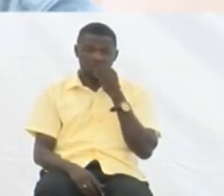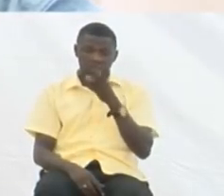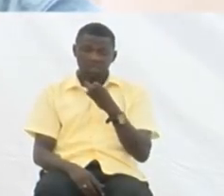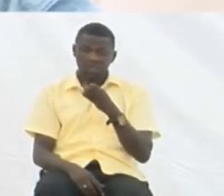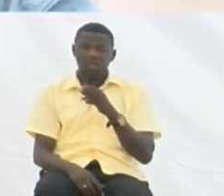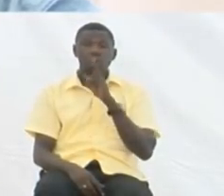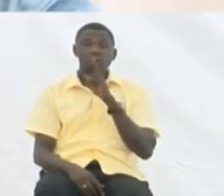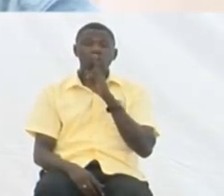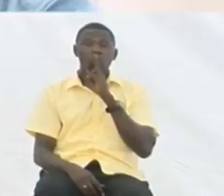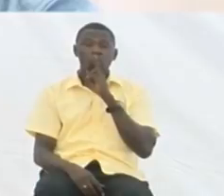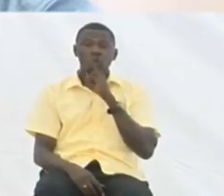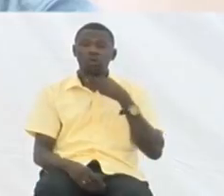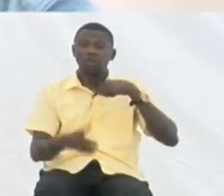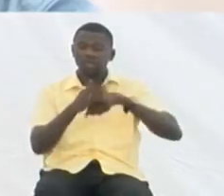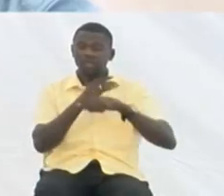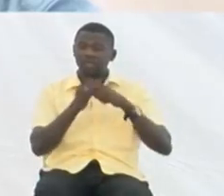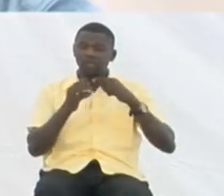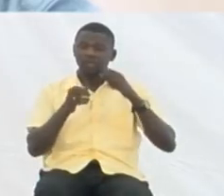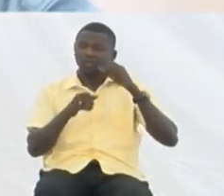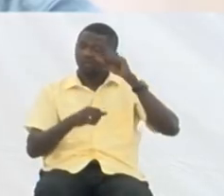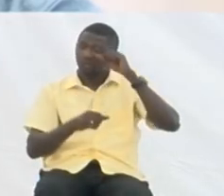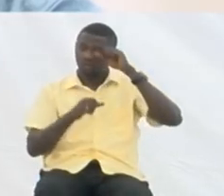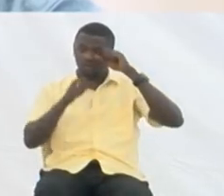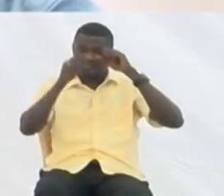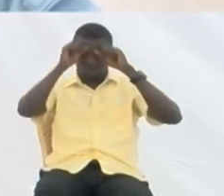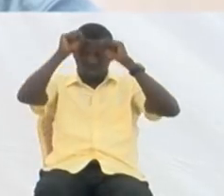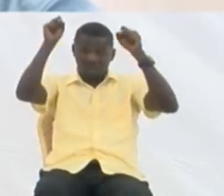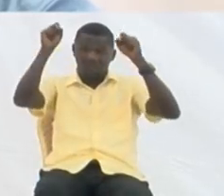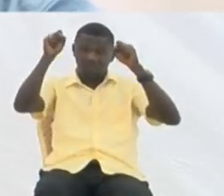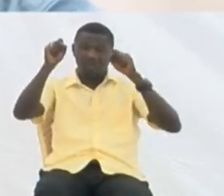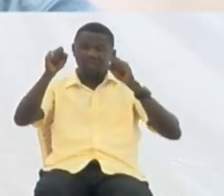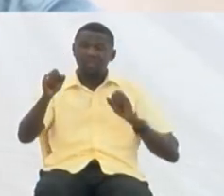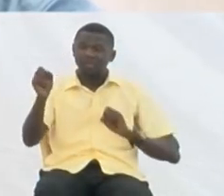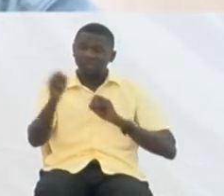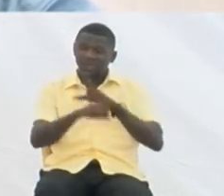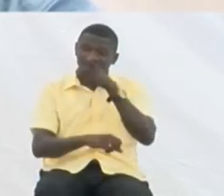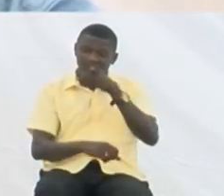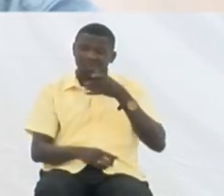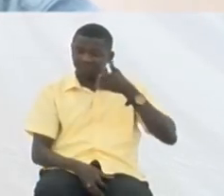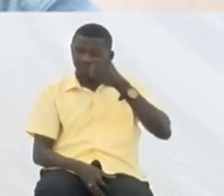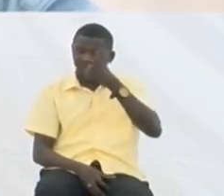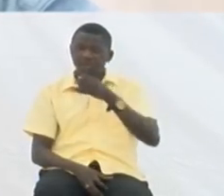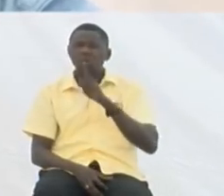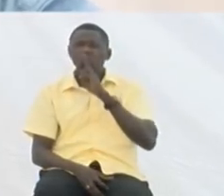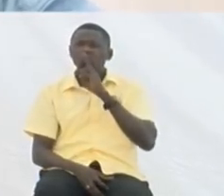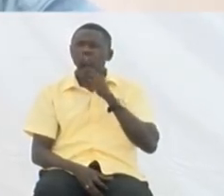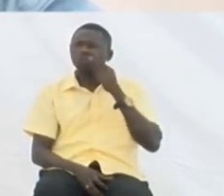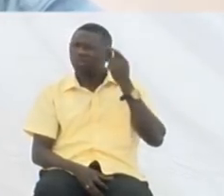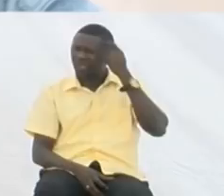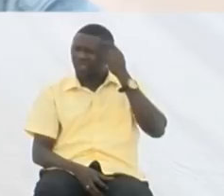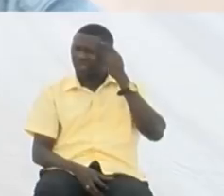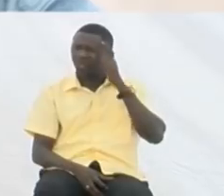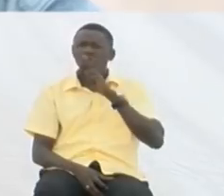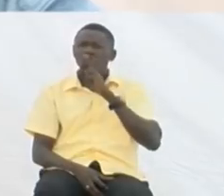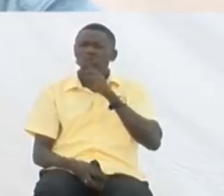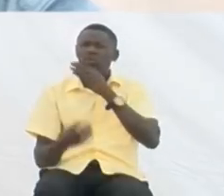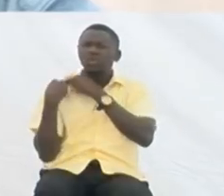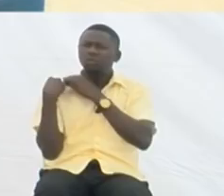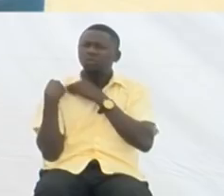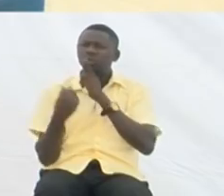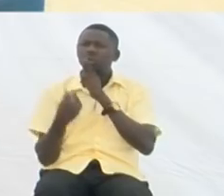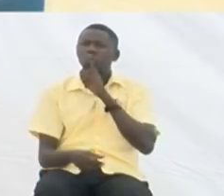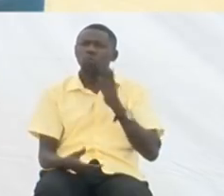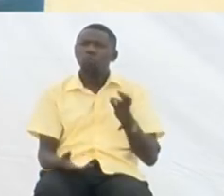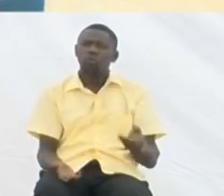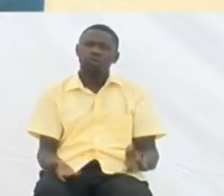who in government authorized this visit, who would you say did that? akoni ba fola misali